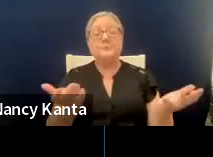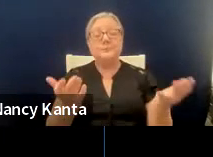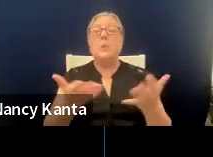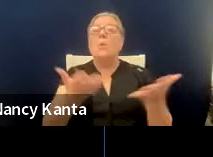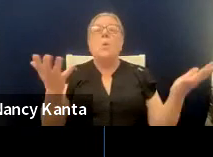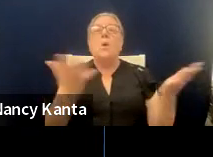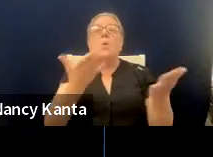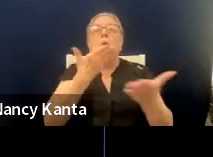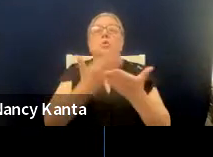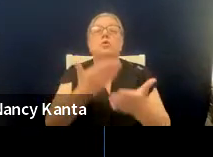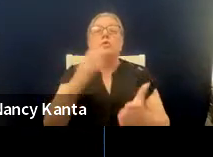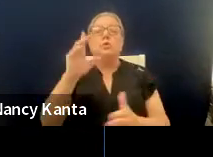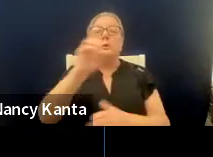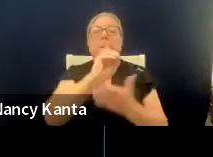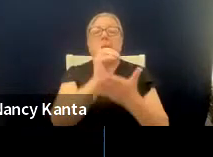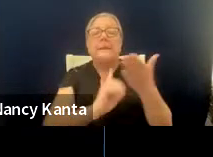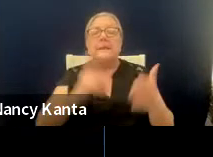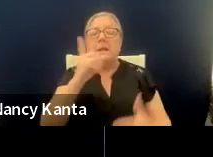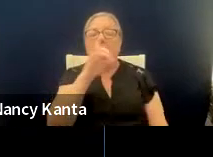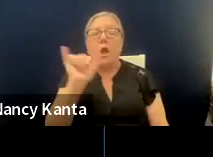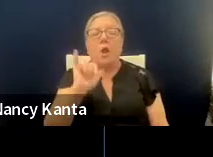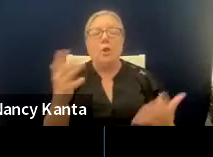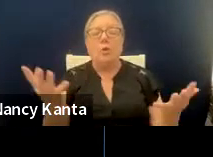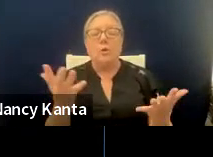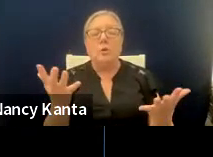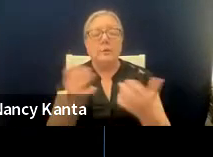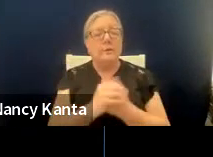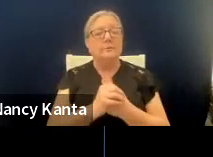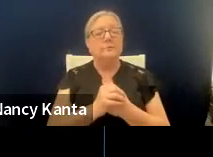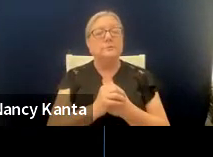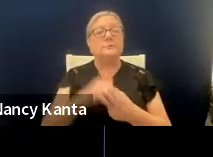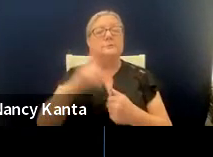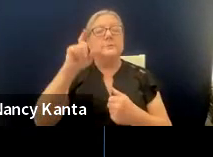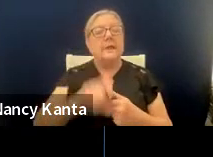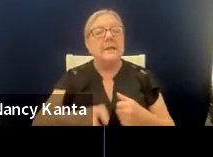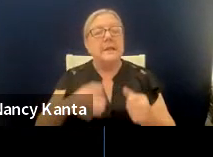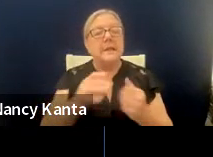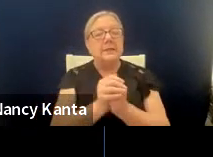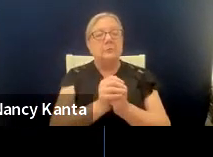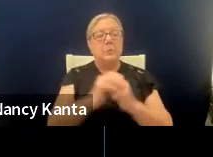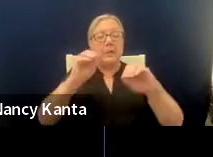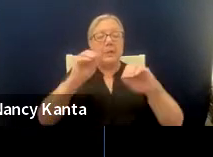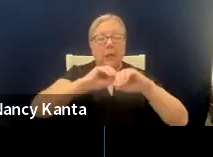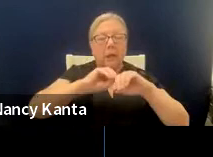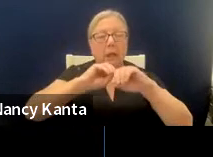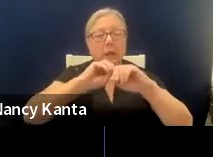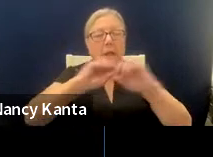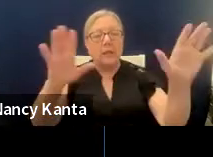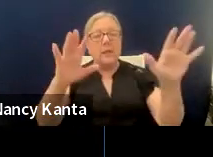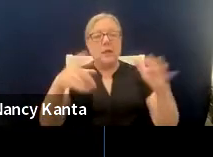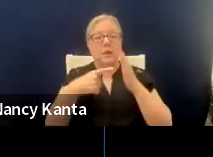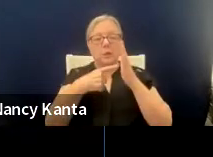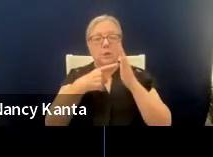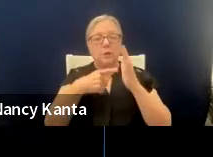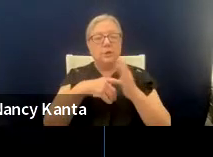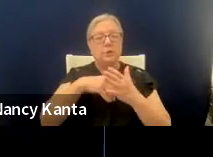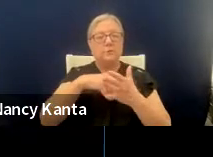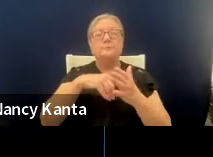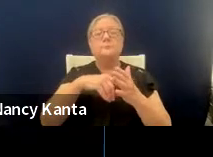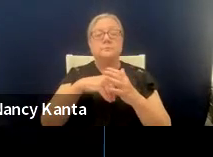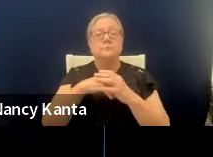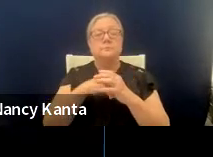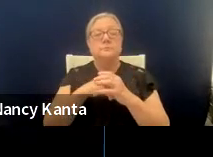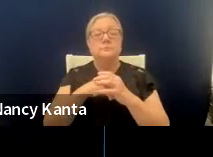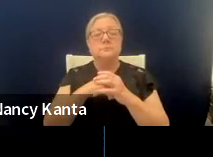like. We think it needs to be deliberate, to be clear and collectively understood. You'll have